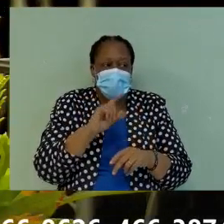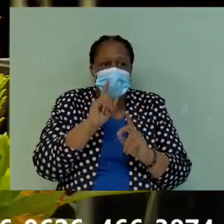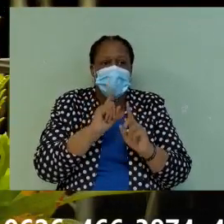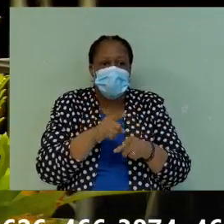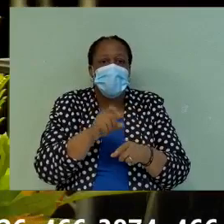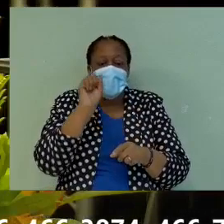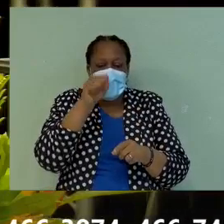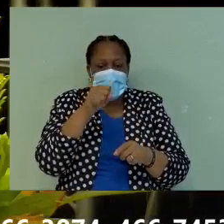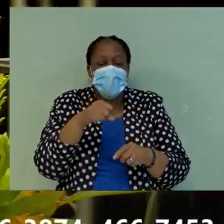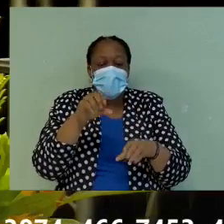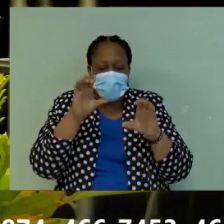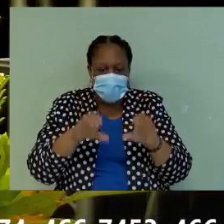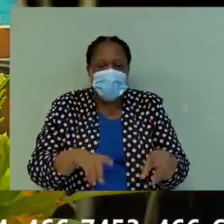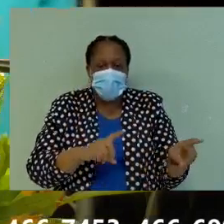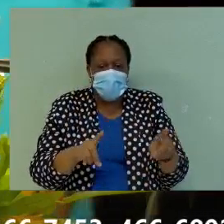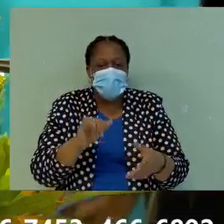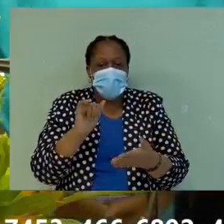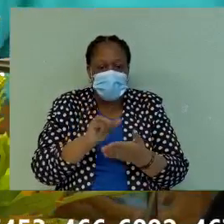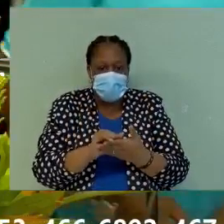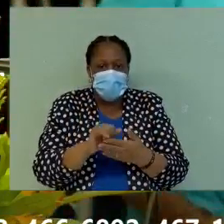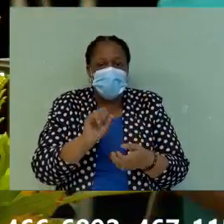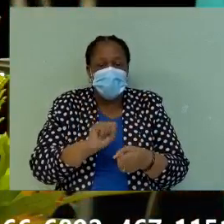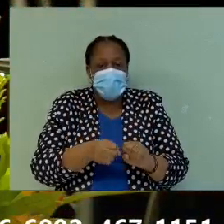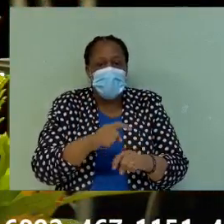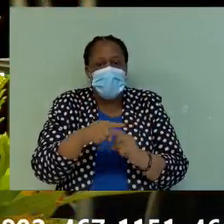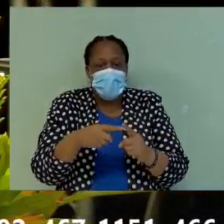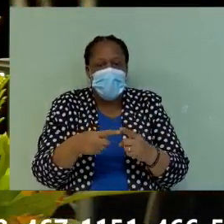as possible. Thank you.